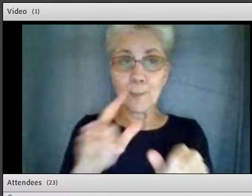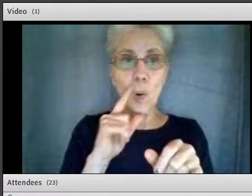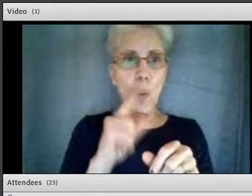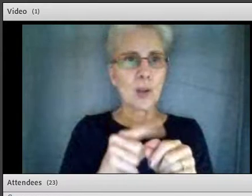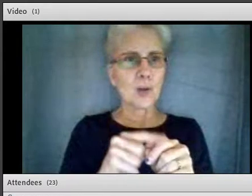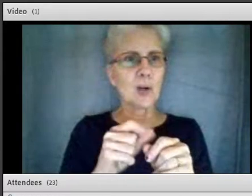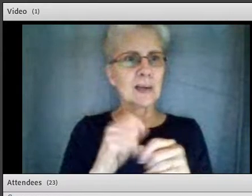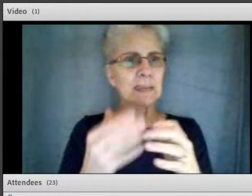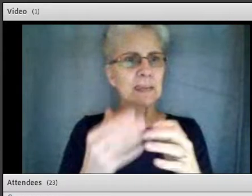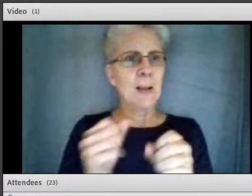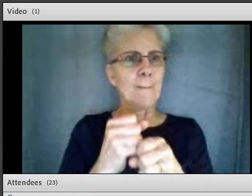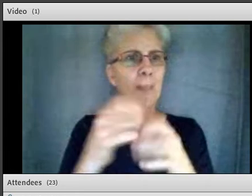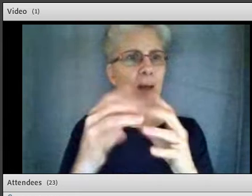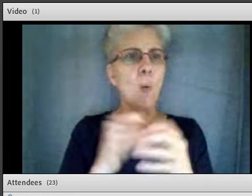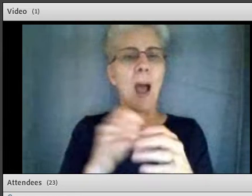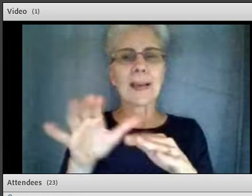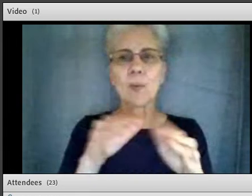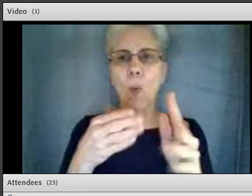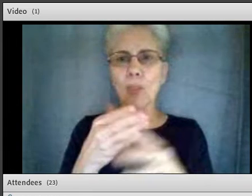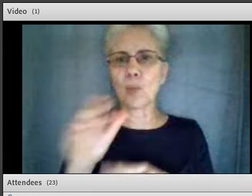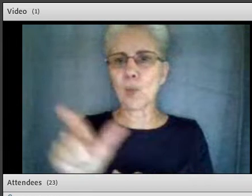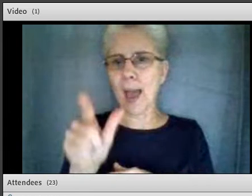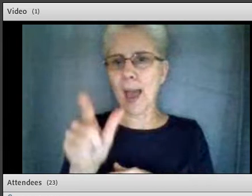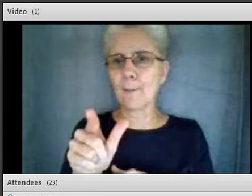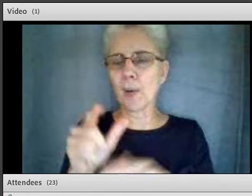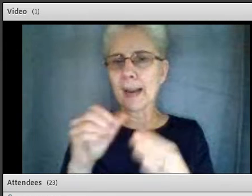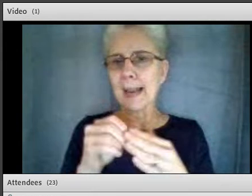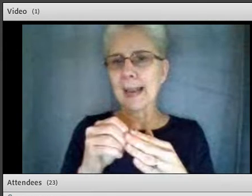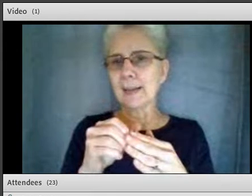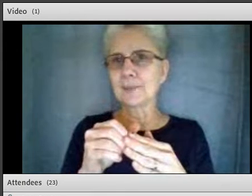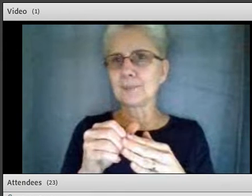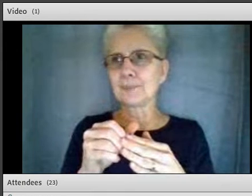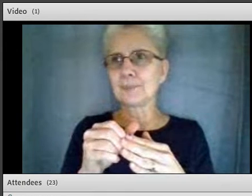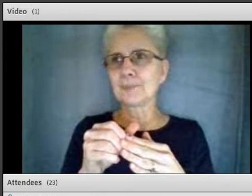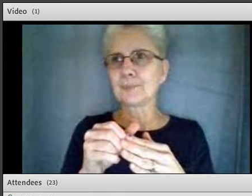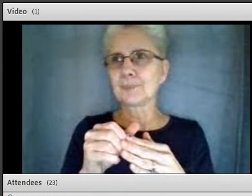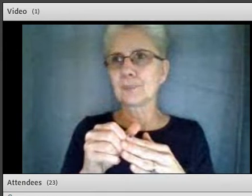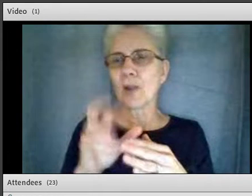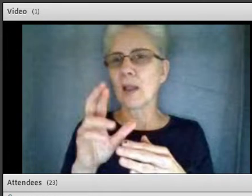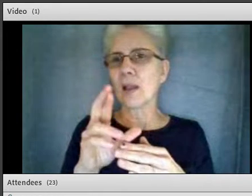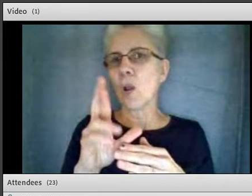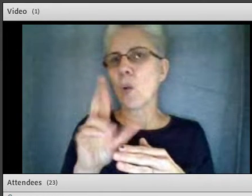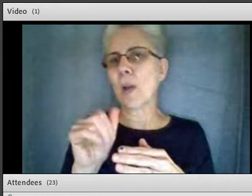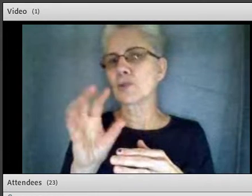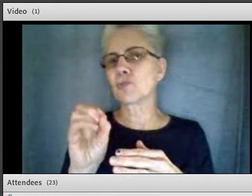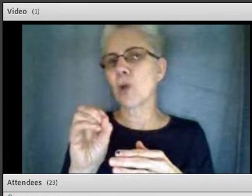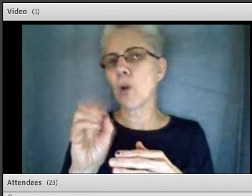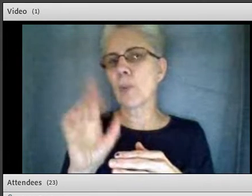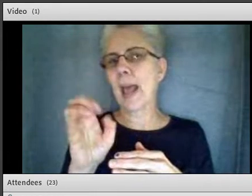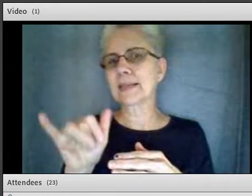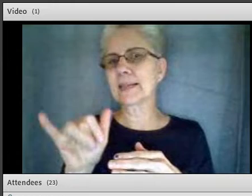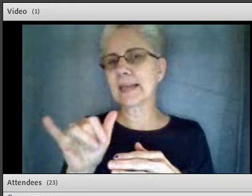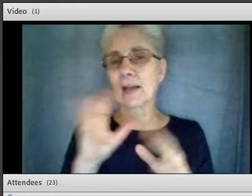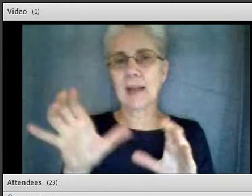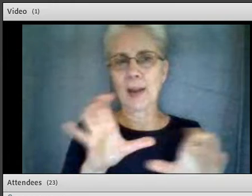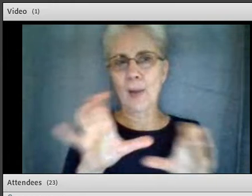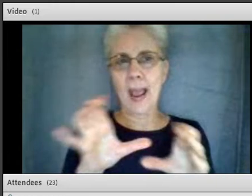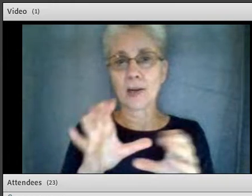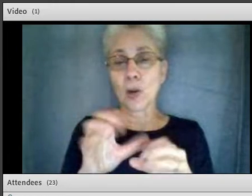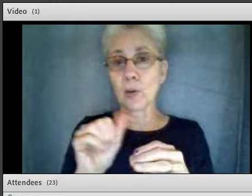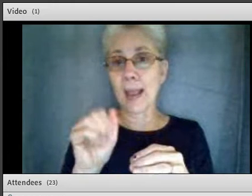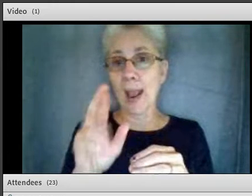library in virtual reality and interact? Are you going to bring AR into your library so when I'm